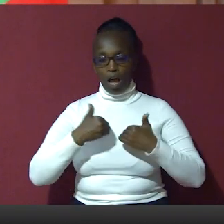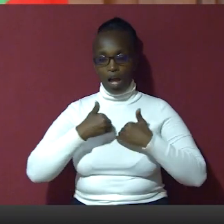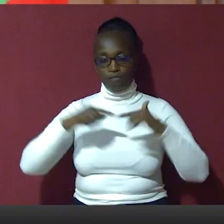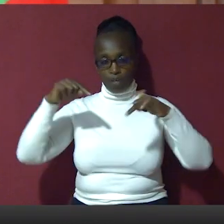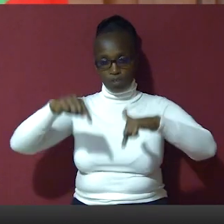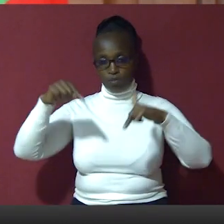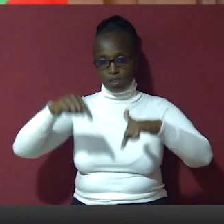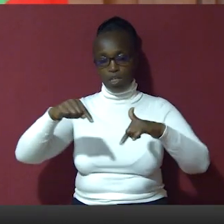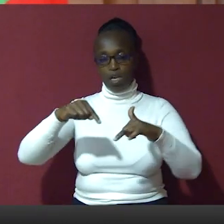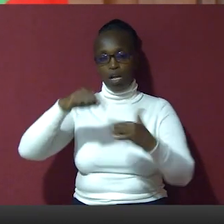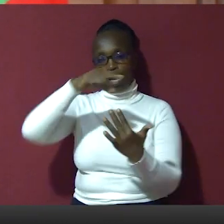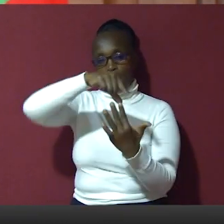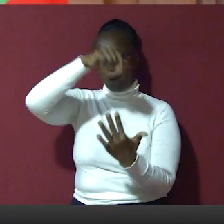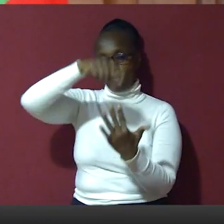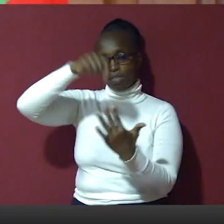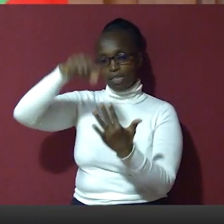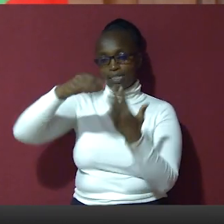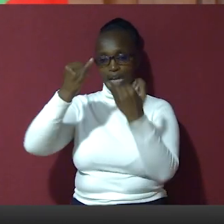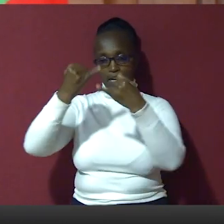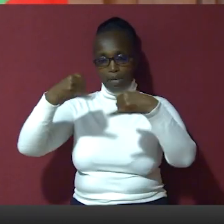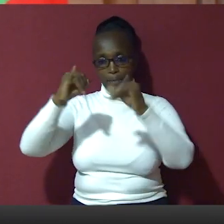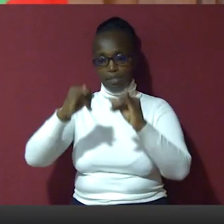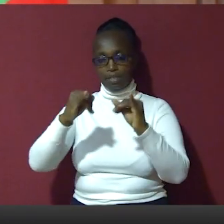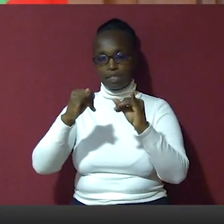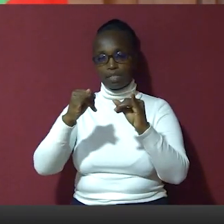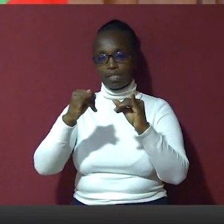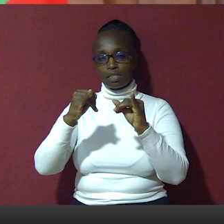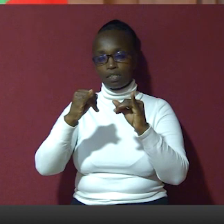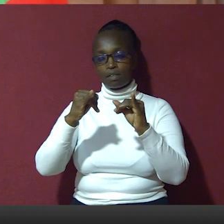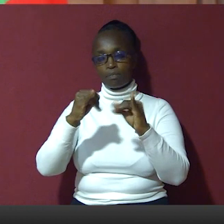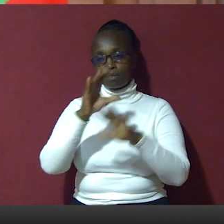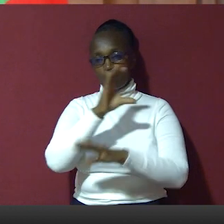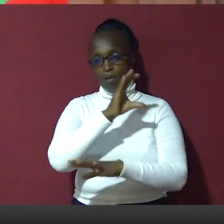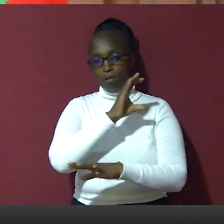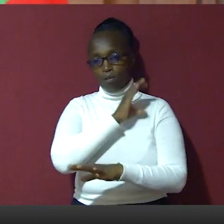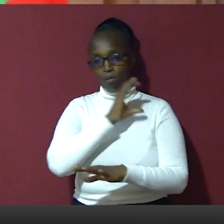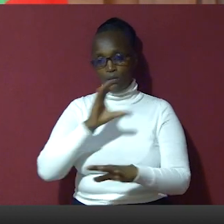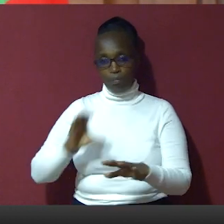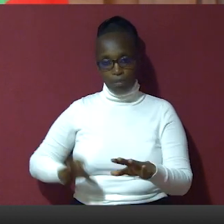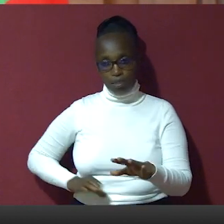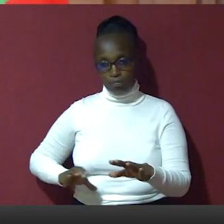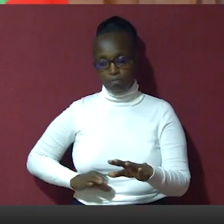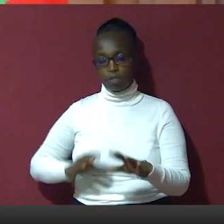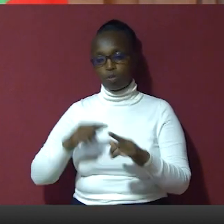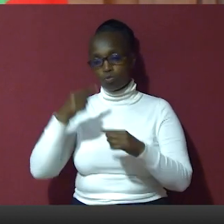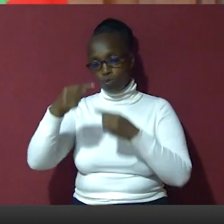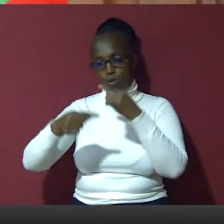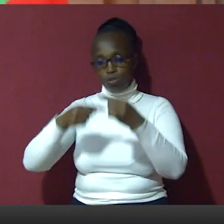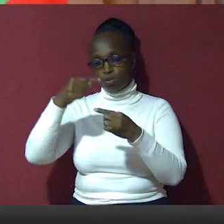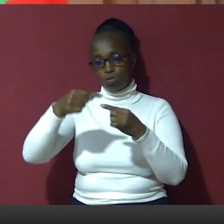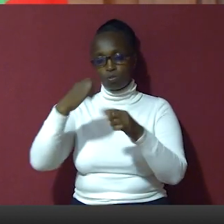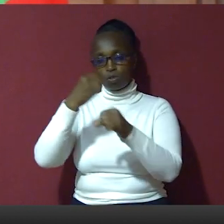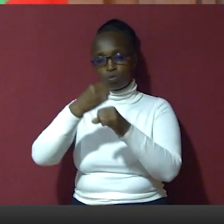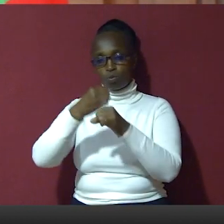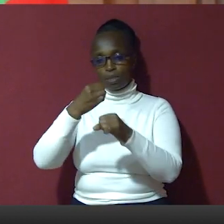I have today appointed an independent task force to carry out a comprehensive